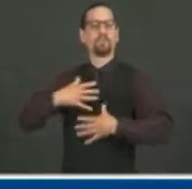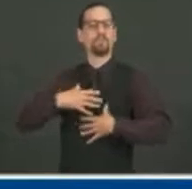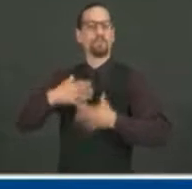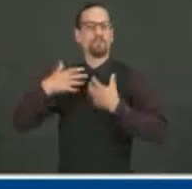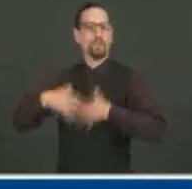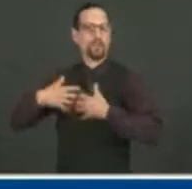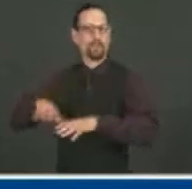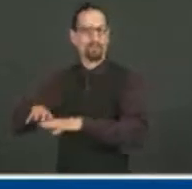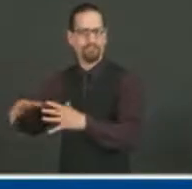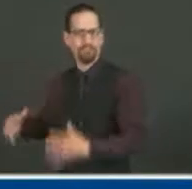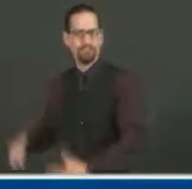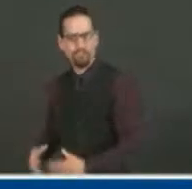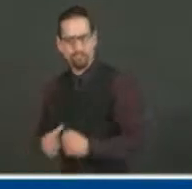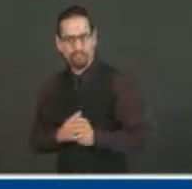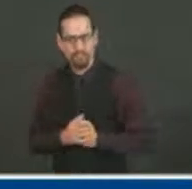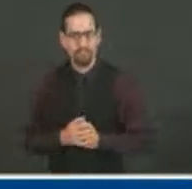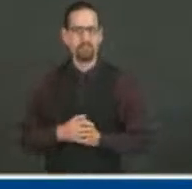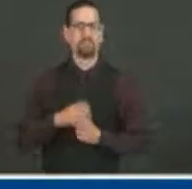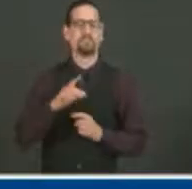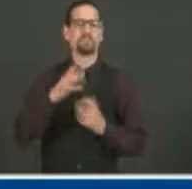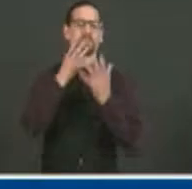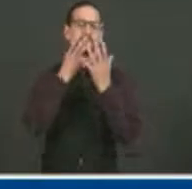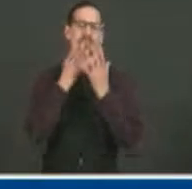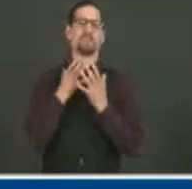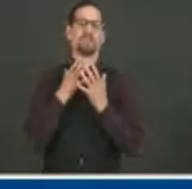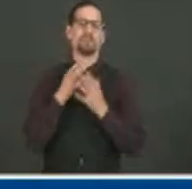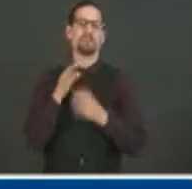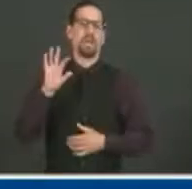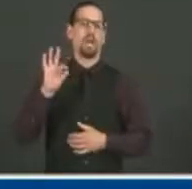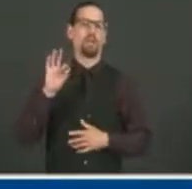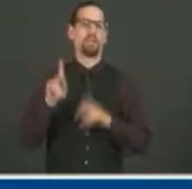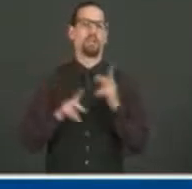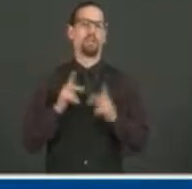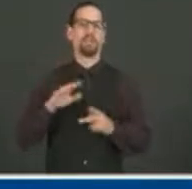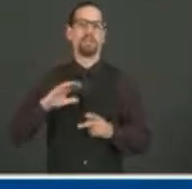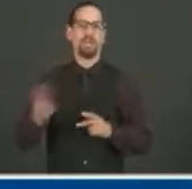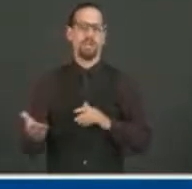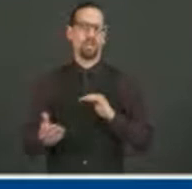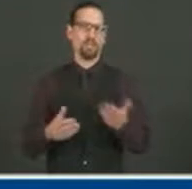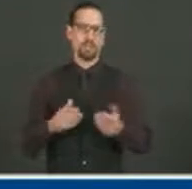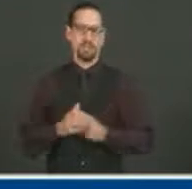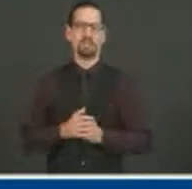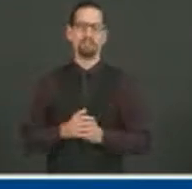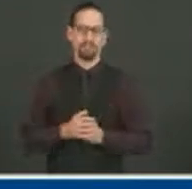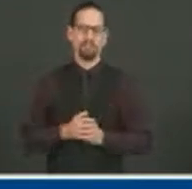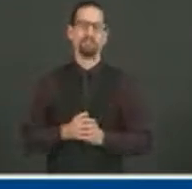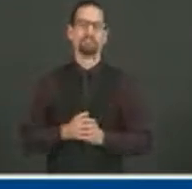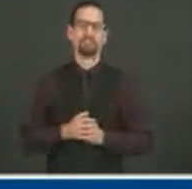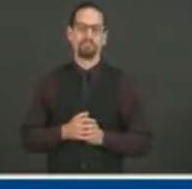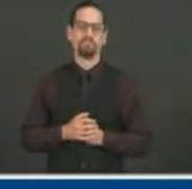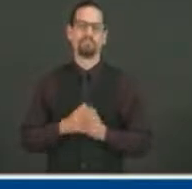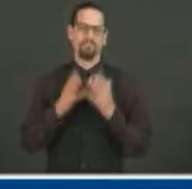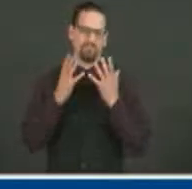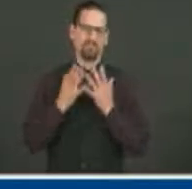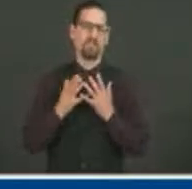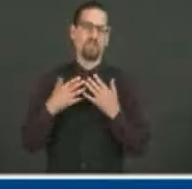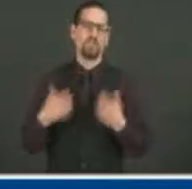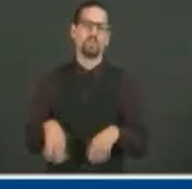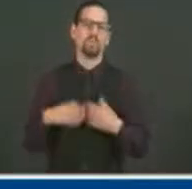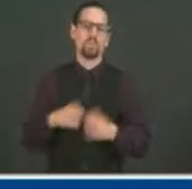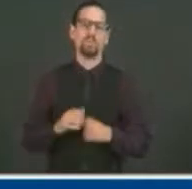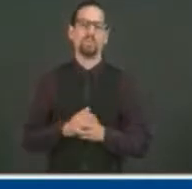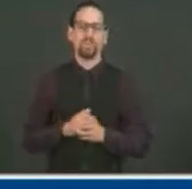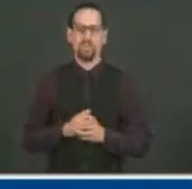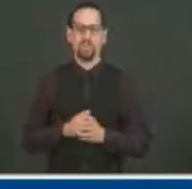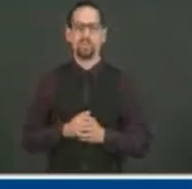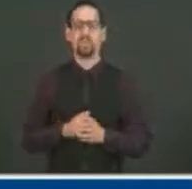Sadly, we have 9 new COVID-19 associated fatalities to report. One of these people